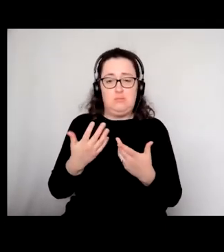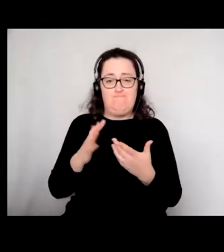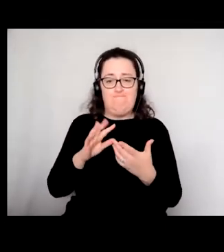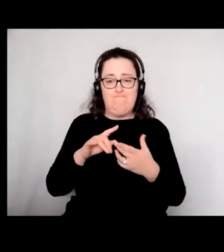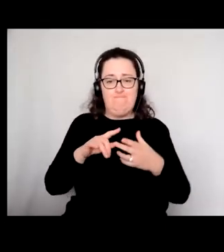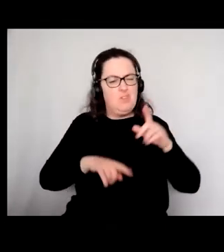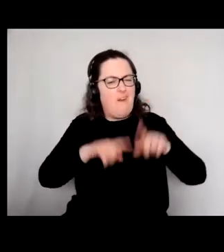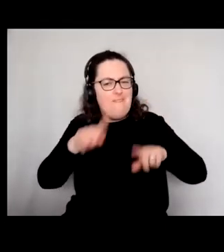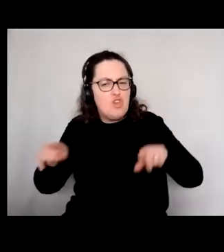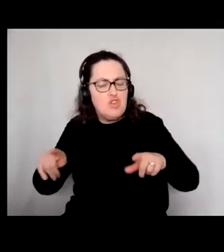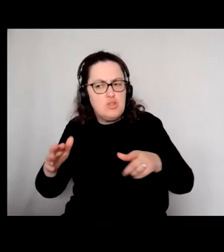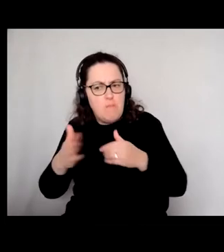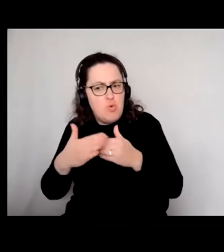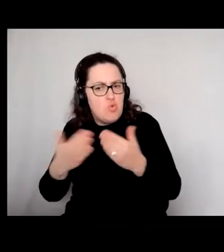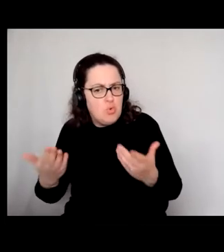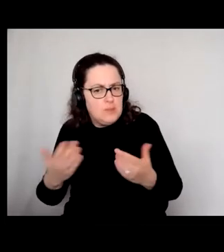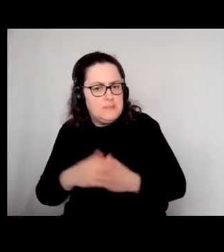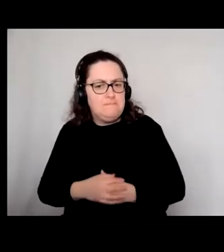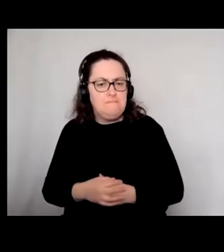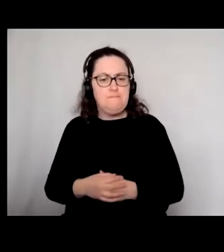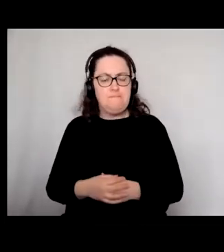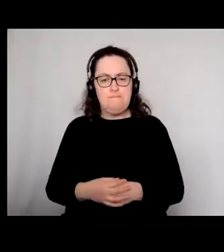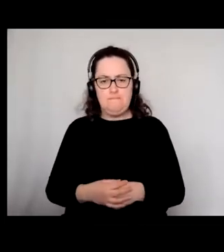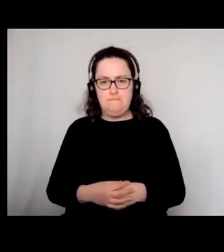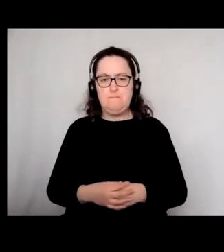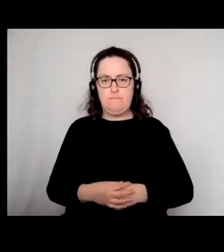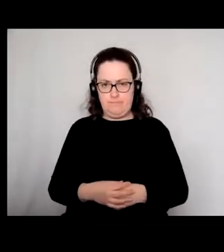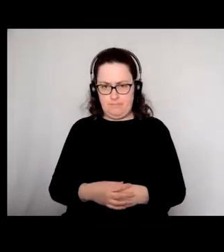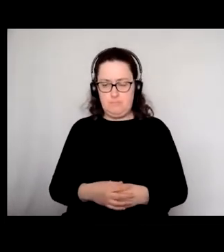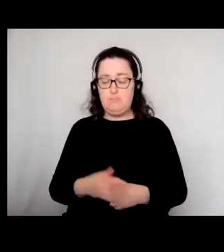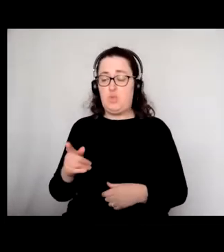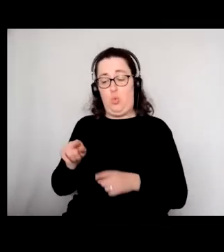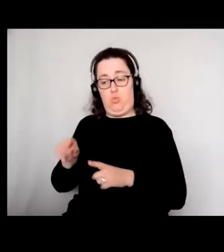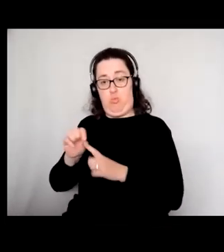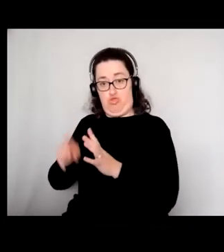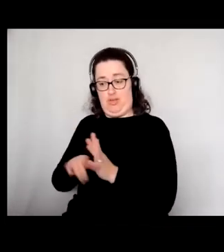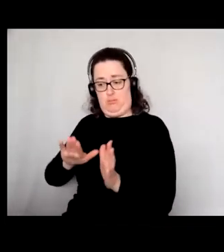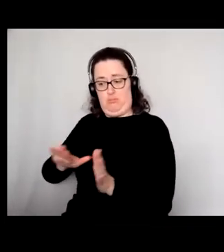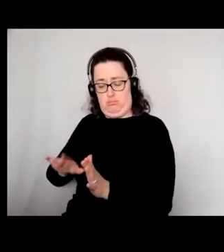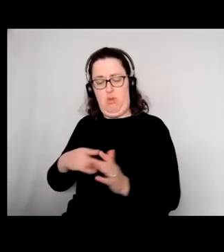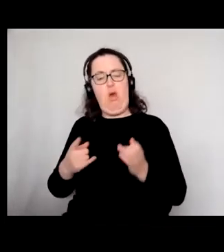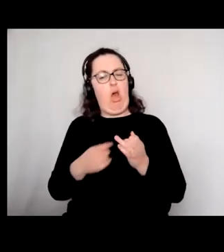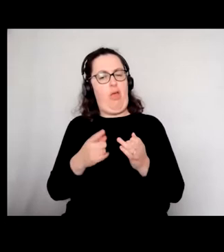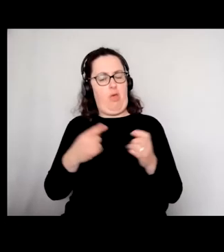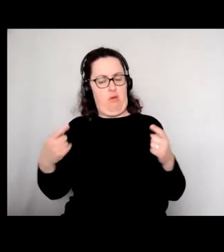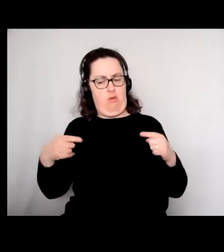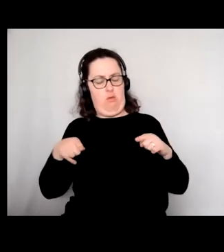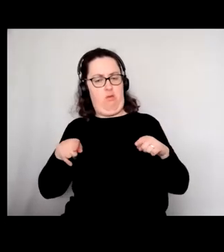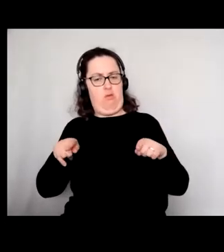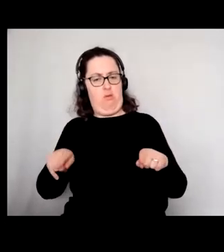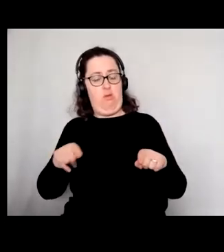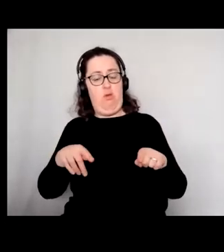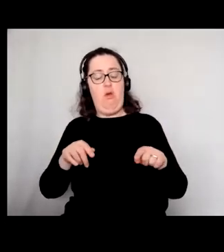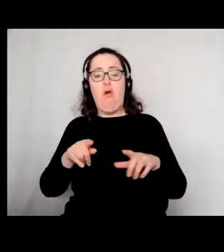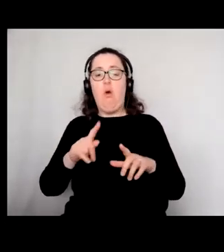diversity perspective as a result. I found that alongside that, we did another project as well. And I